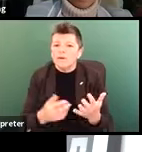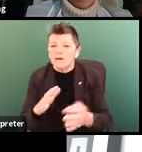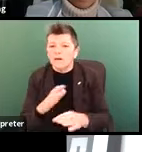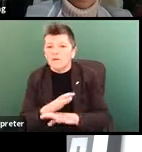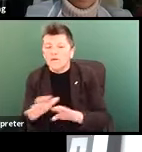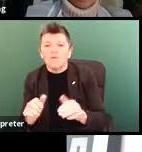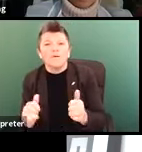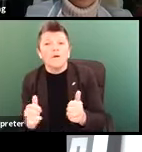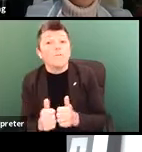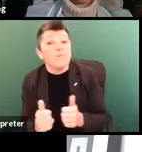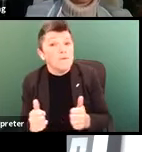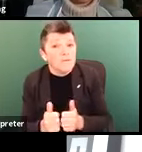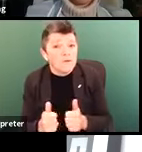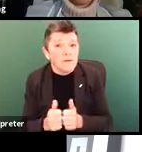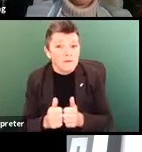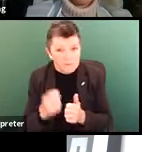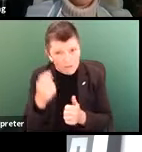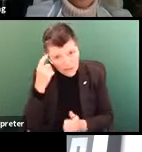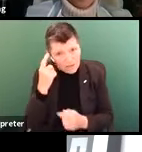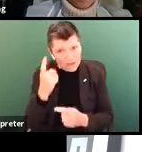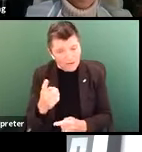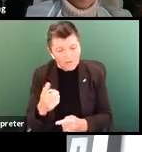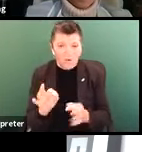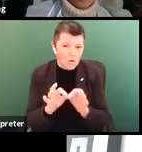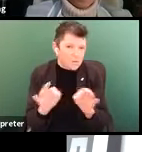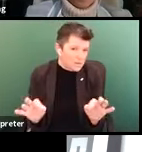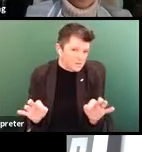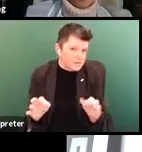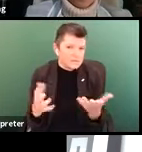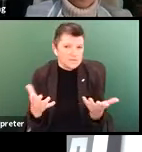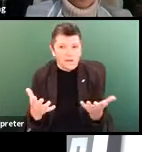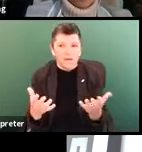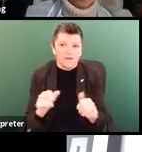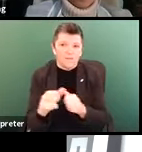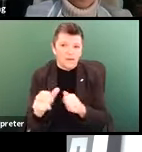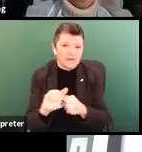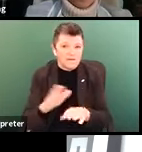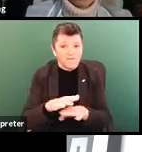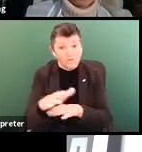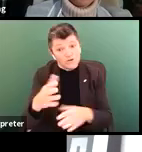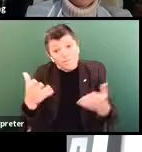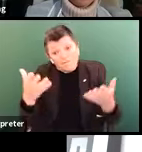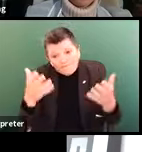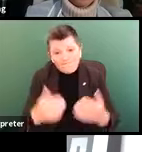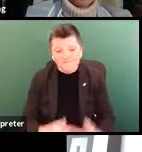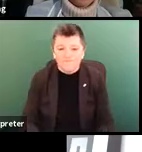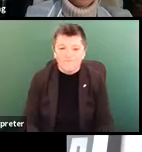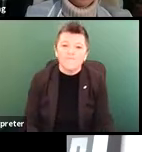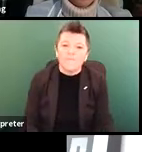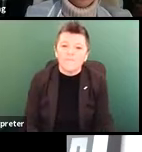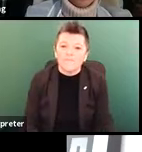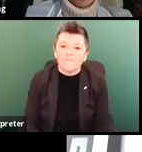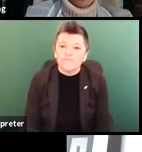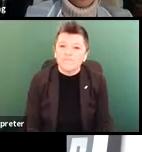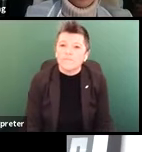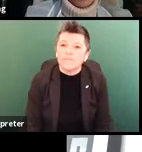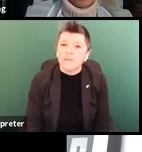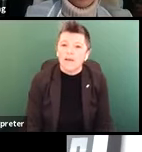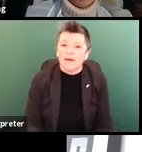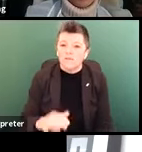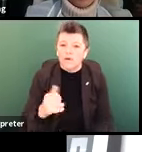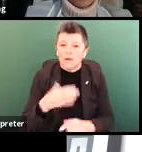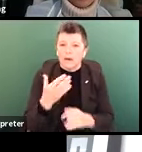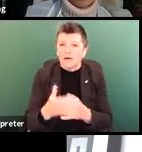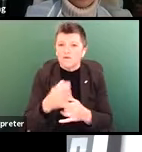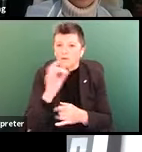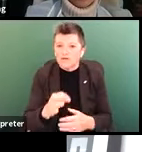inappropriate for peace and better future. Do any of the panelists, this is probably the last question we've